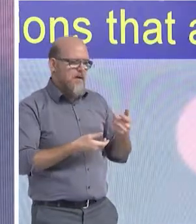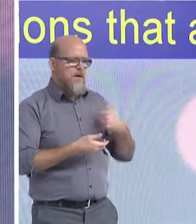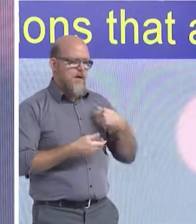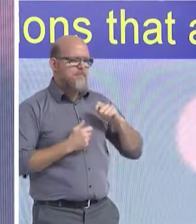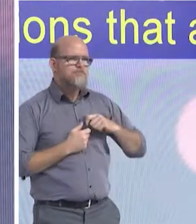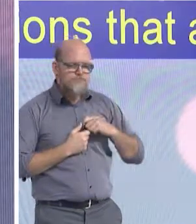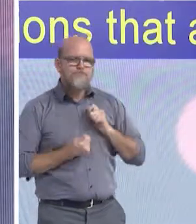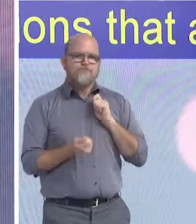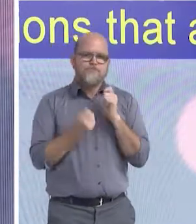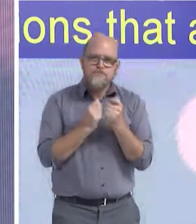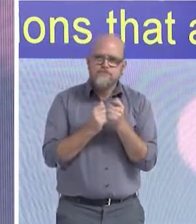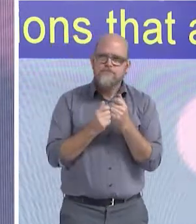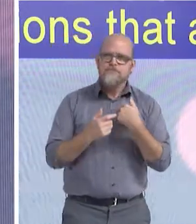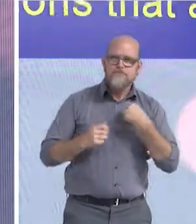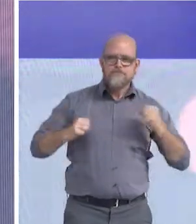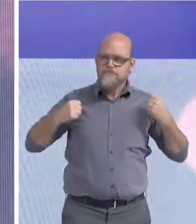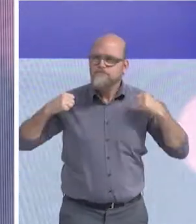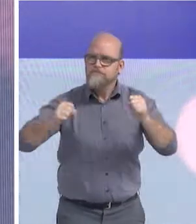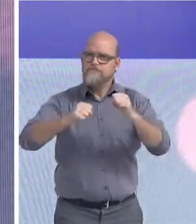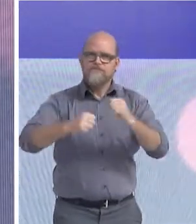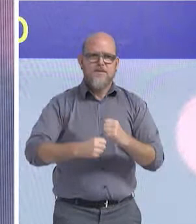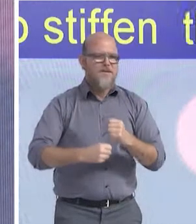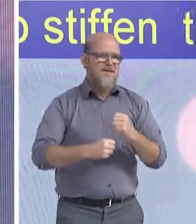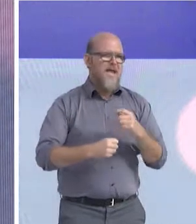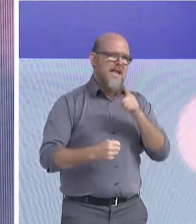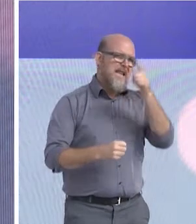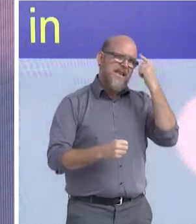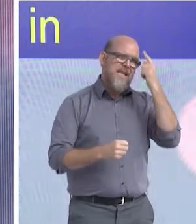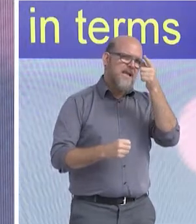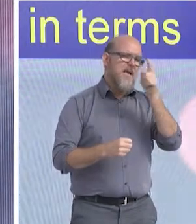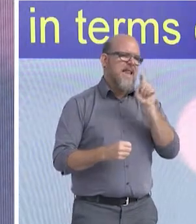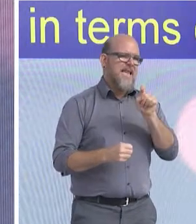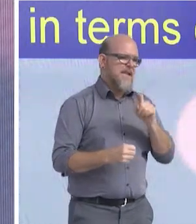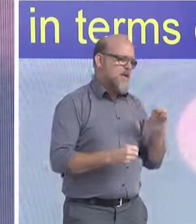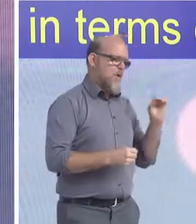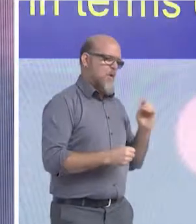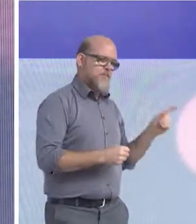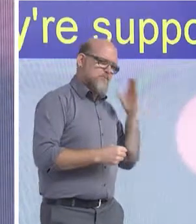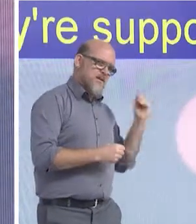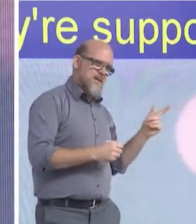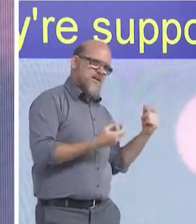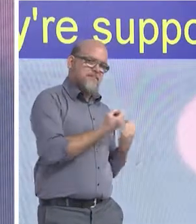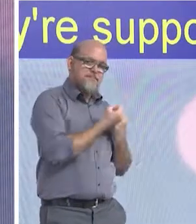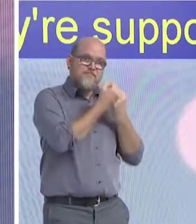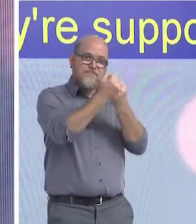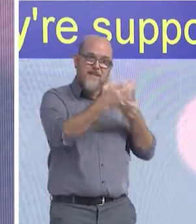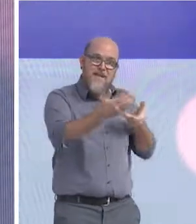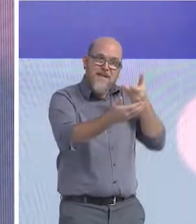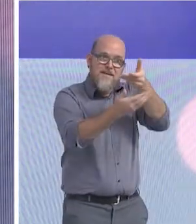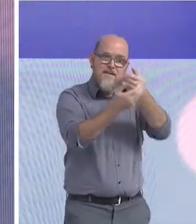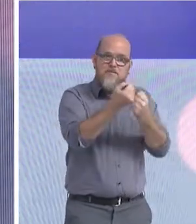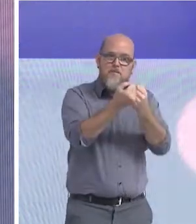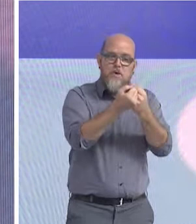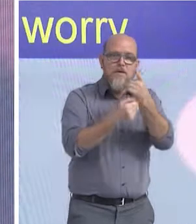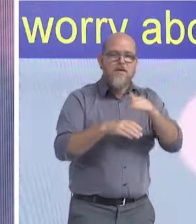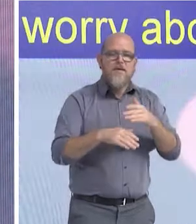sort of stiffen their resolve, if you like, in terms of doing what they're supposed to do. What I do worry about, however, is that because we have